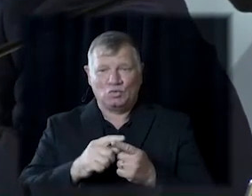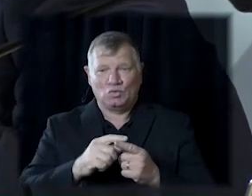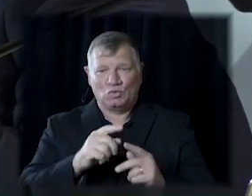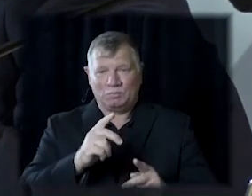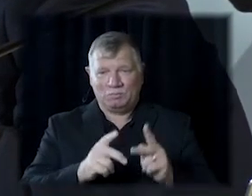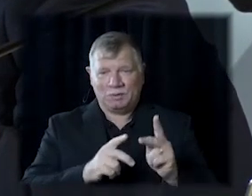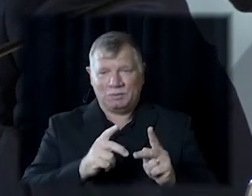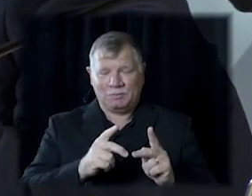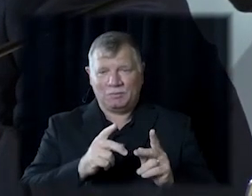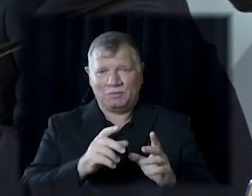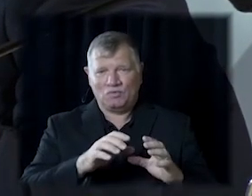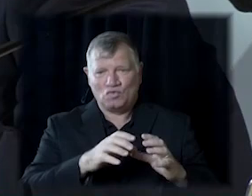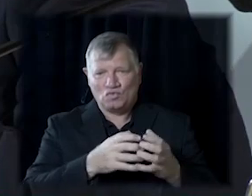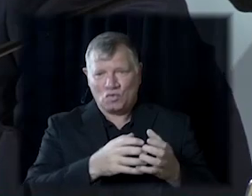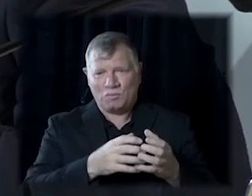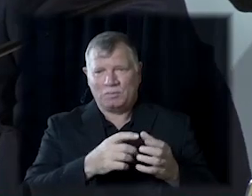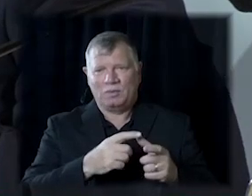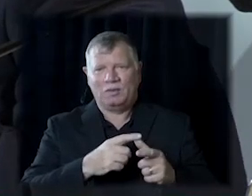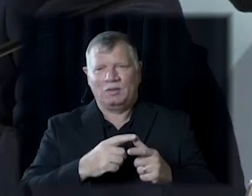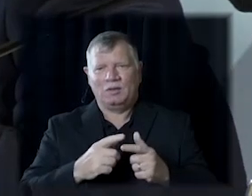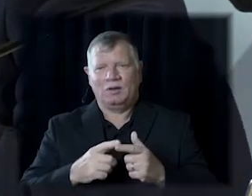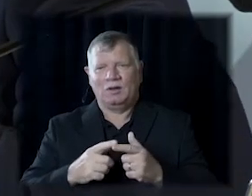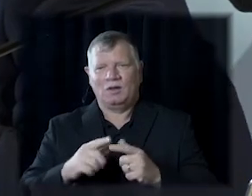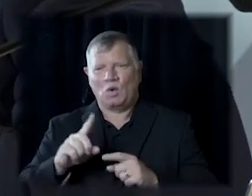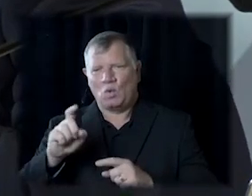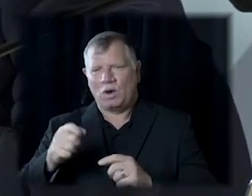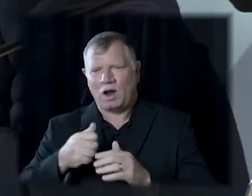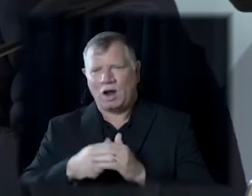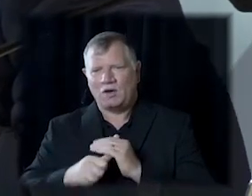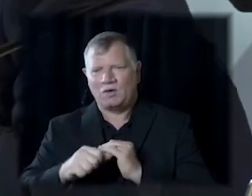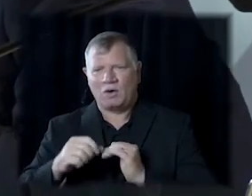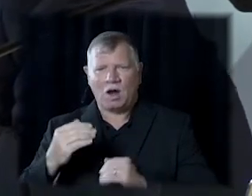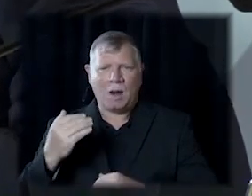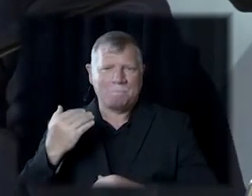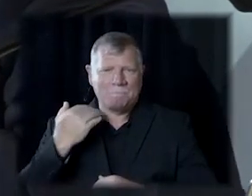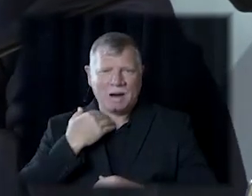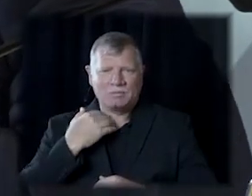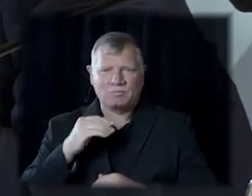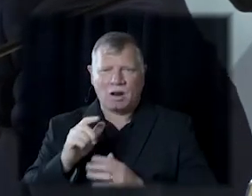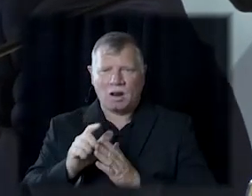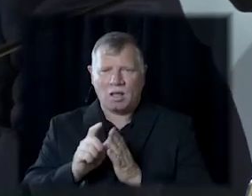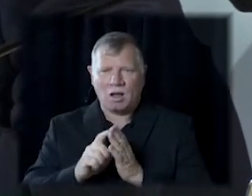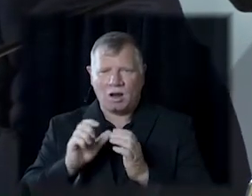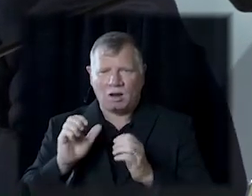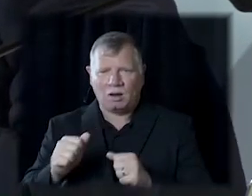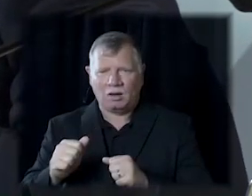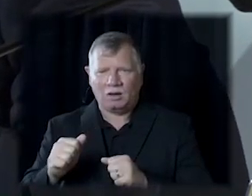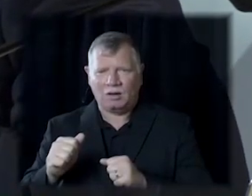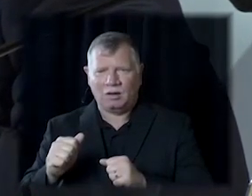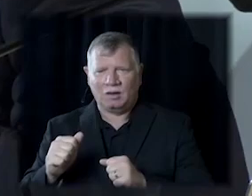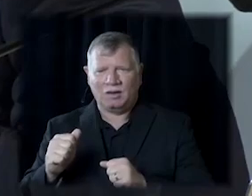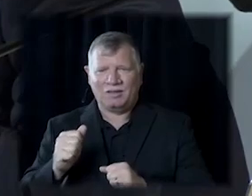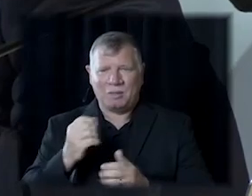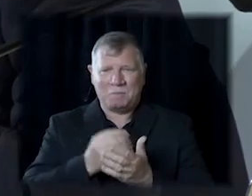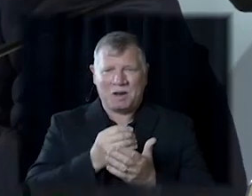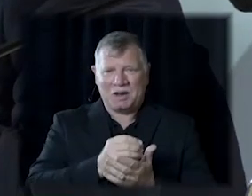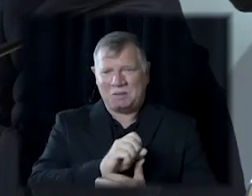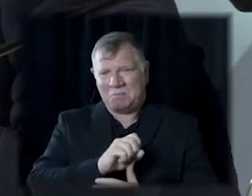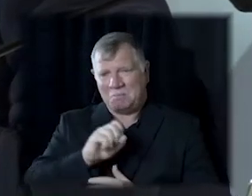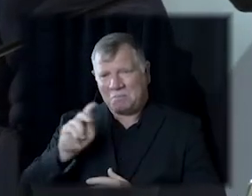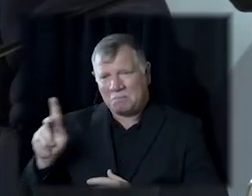parties, and the question would be under bankruptcy law, should those transfers be avoided and monies paid back